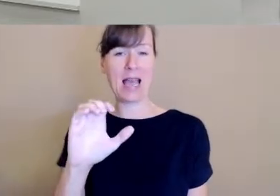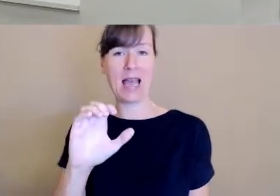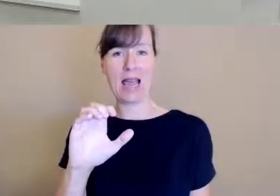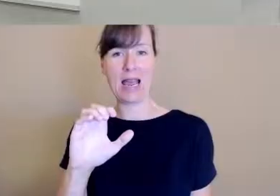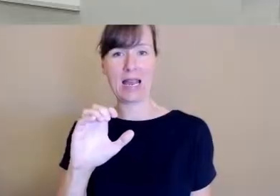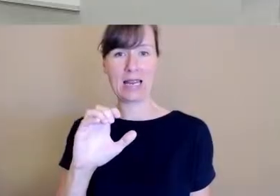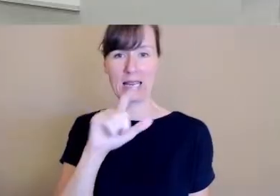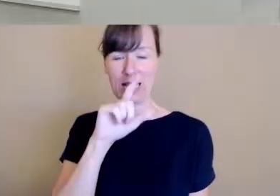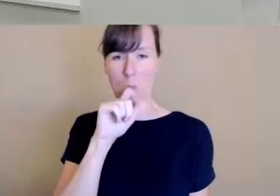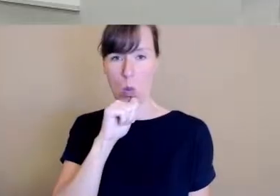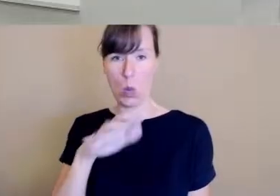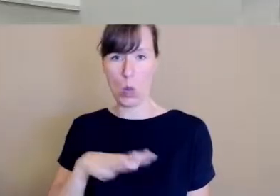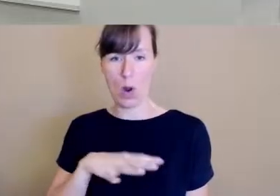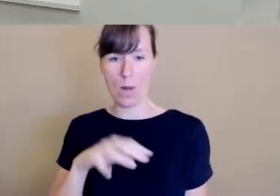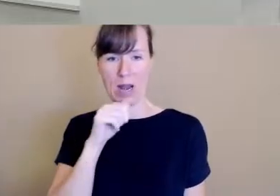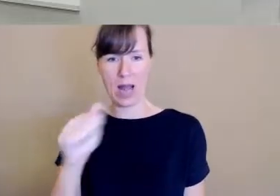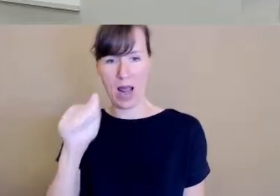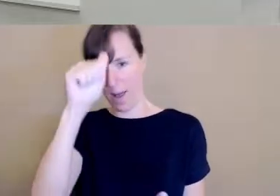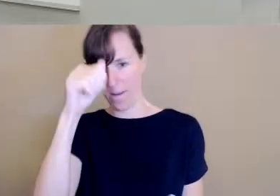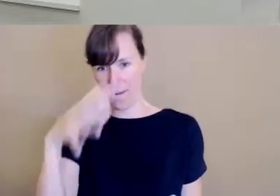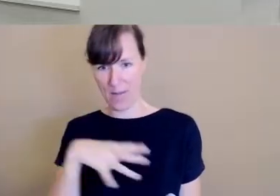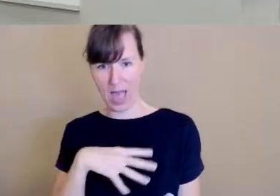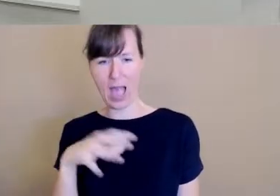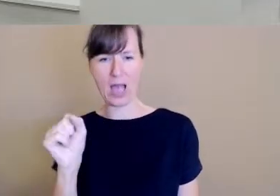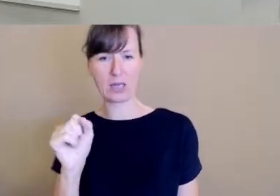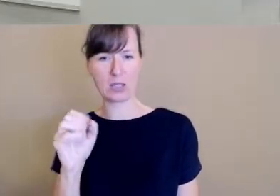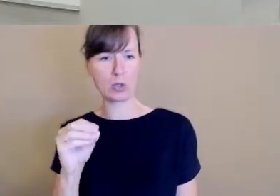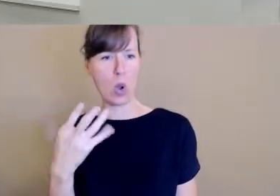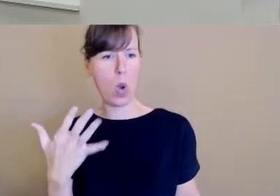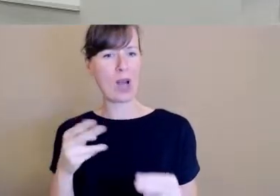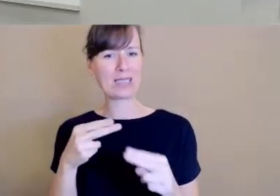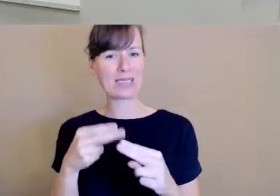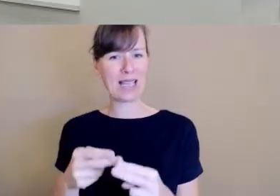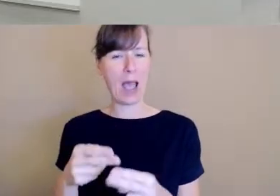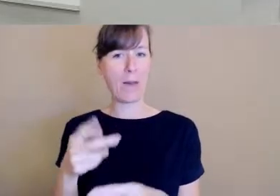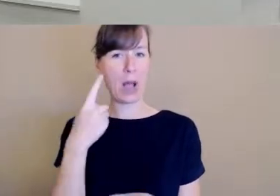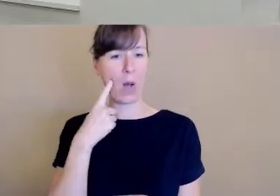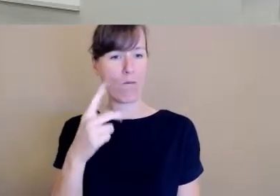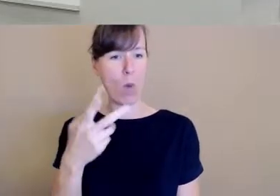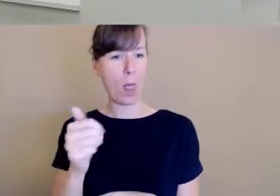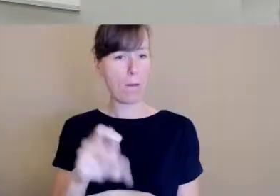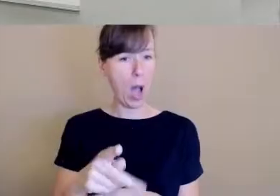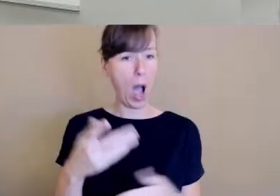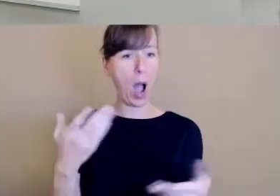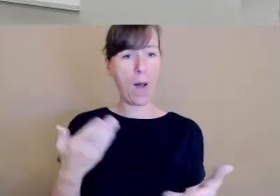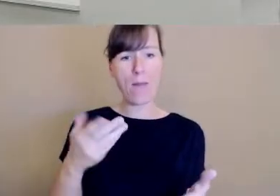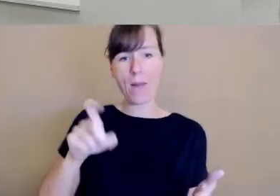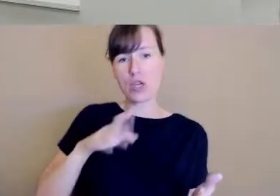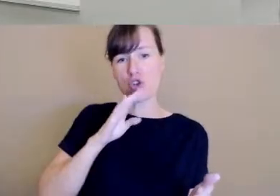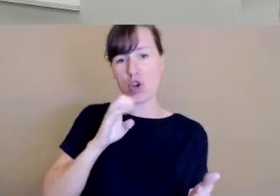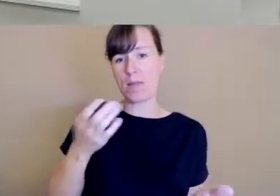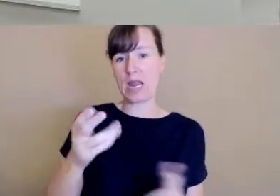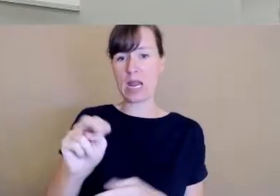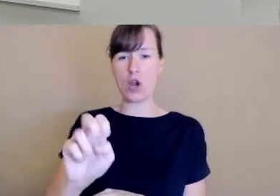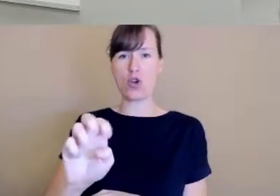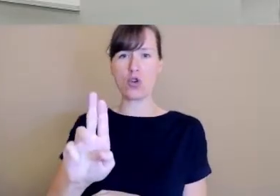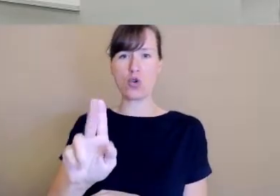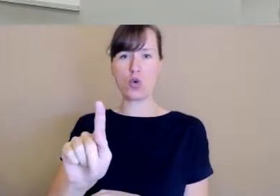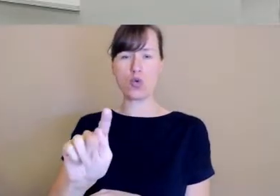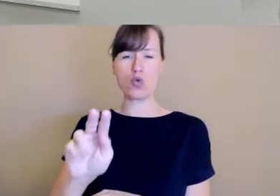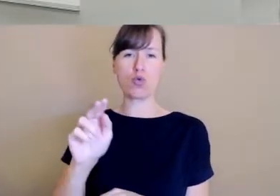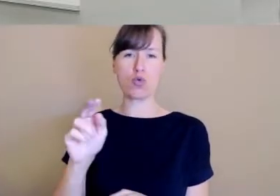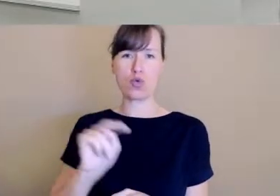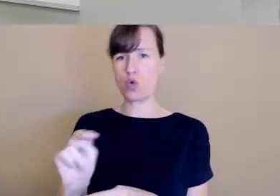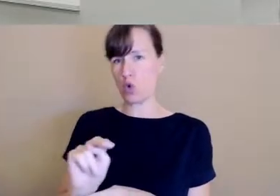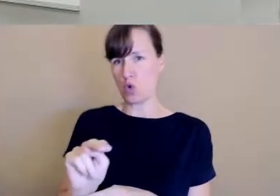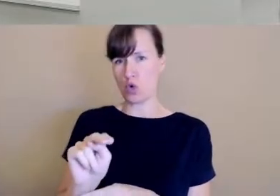know, it's like, here's where he was I understand he was here and he's passed. I apologize to say it like that. But